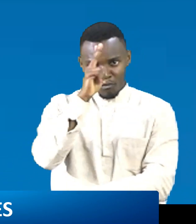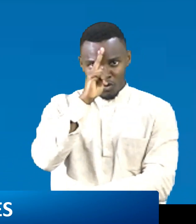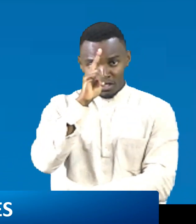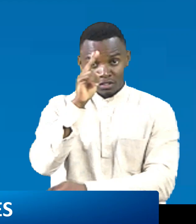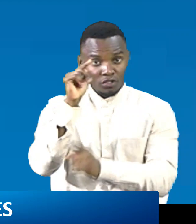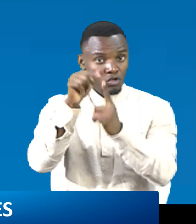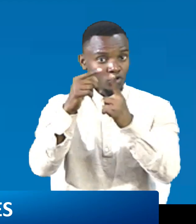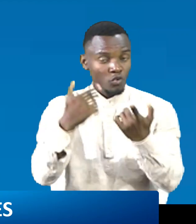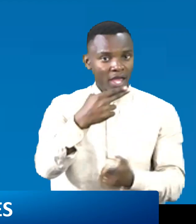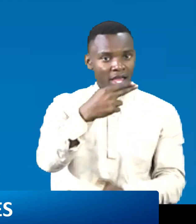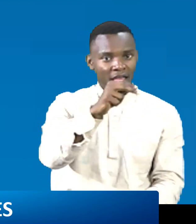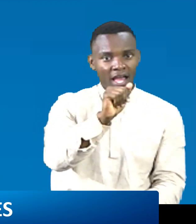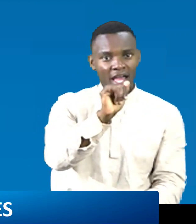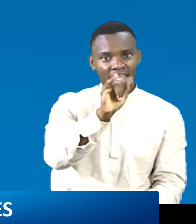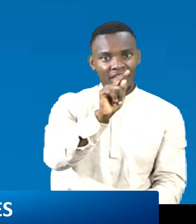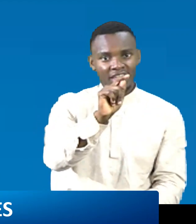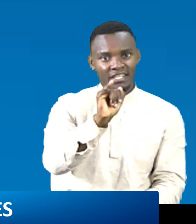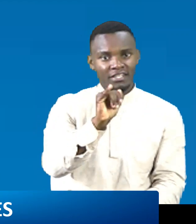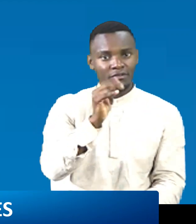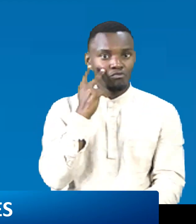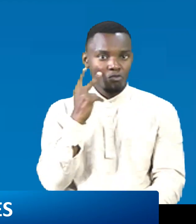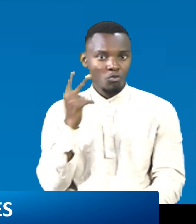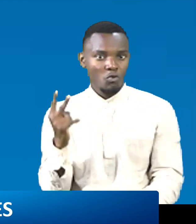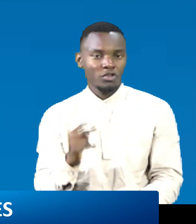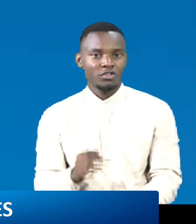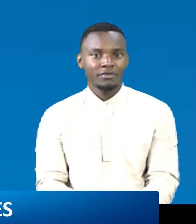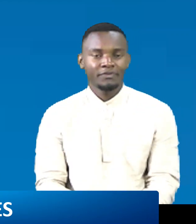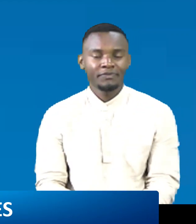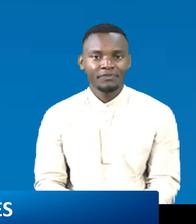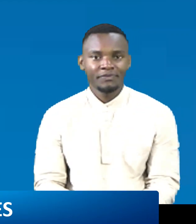Here are the full details.